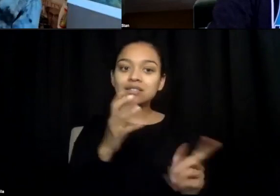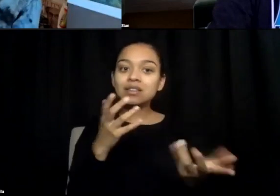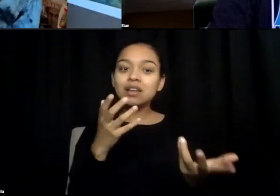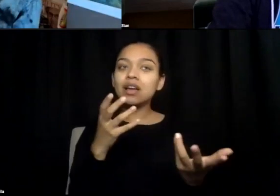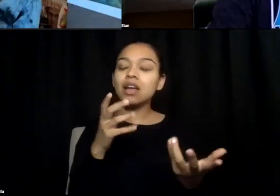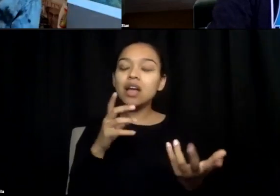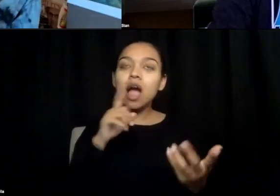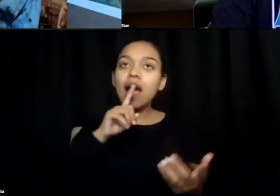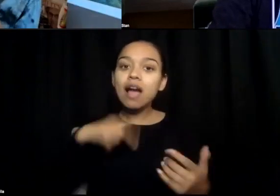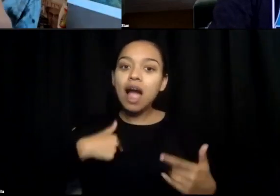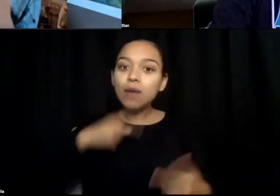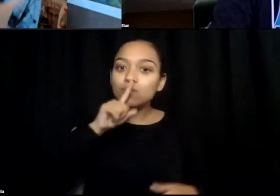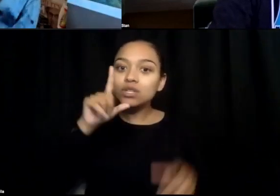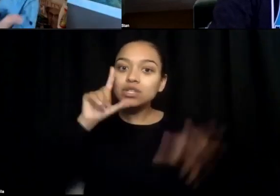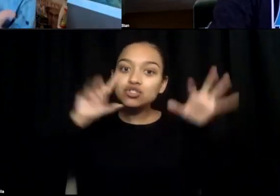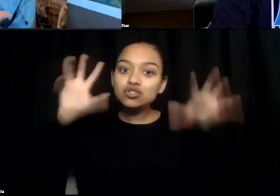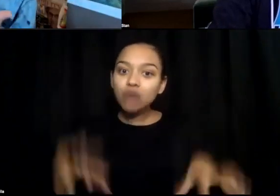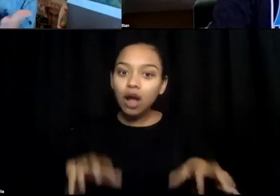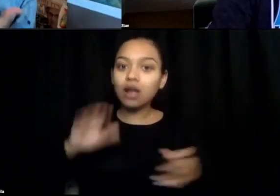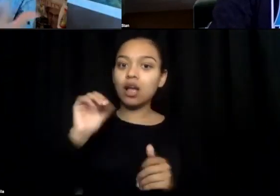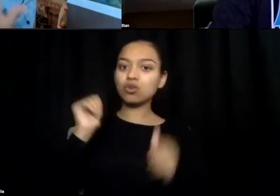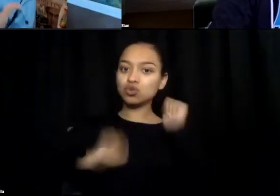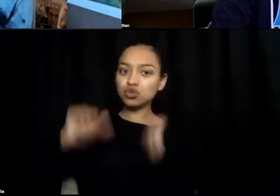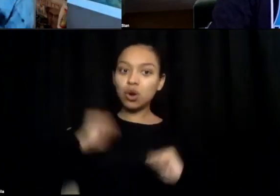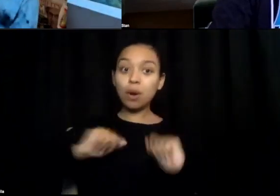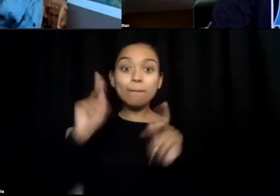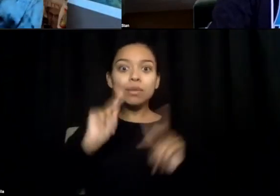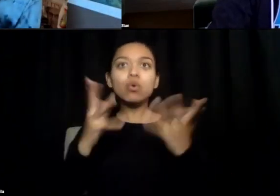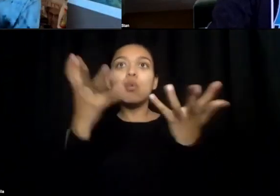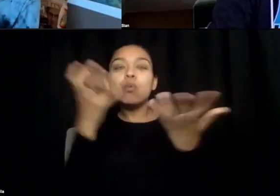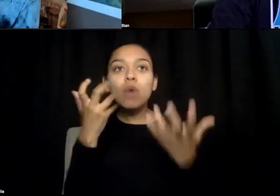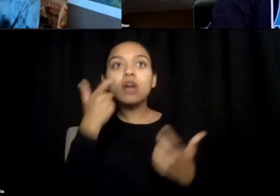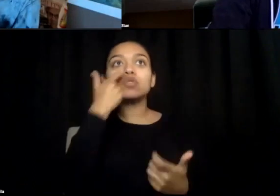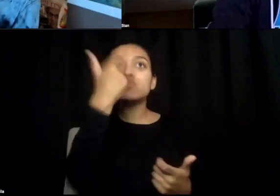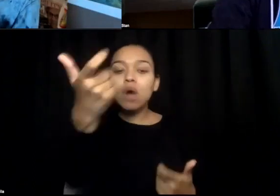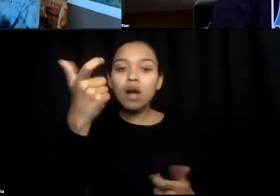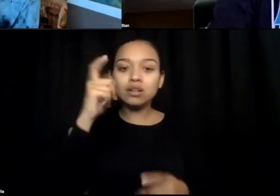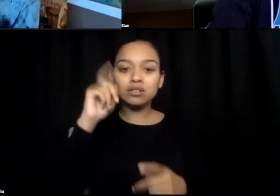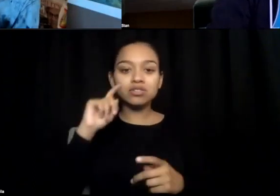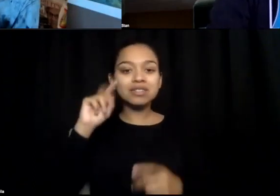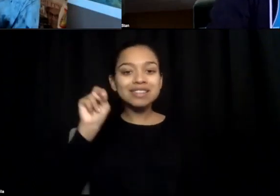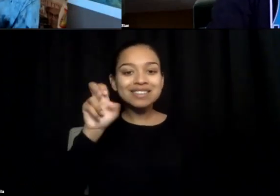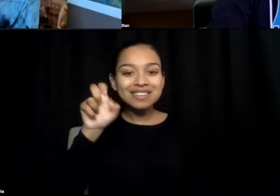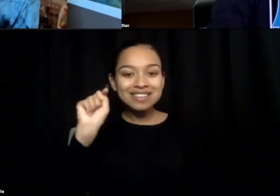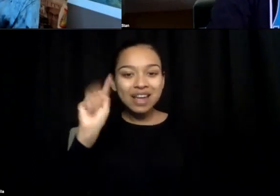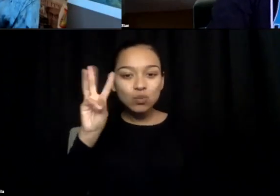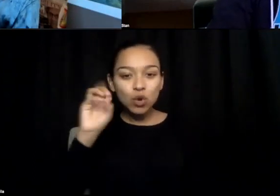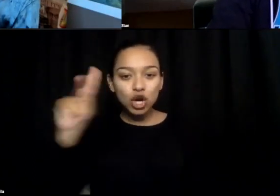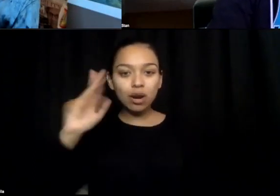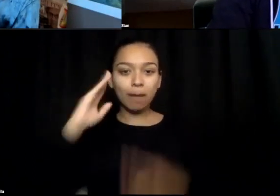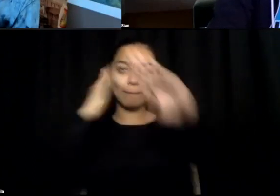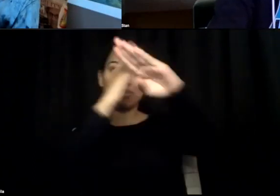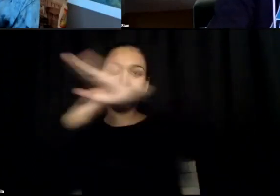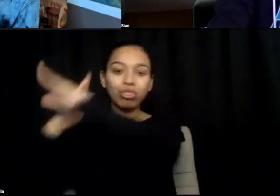how, you know, these shows that people want to watch, they're blocking. Yes, they're literally blocked. There are people in the